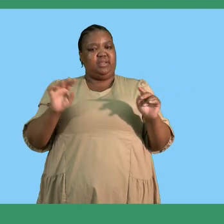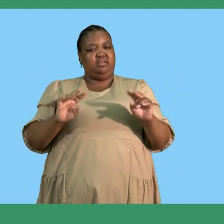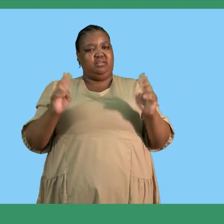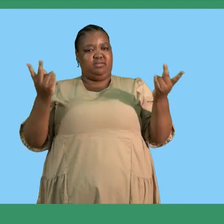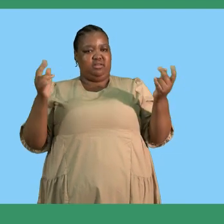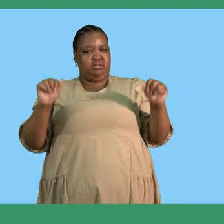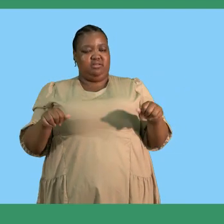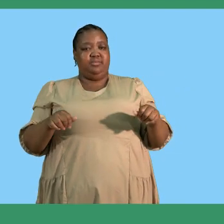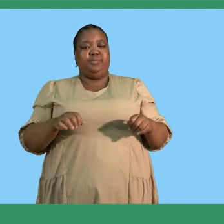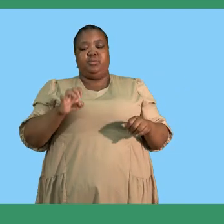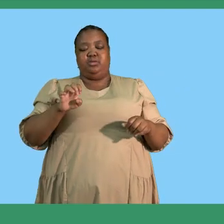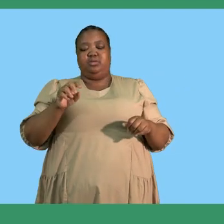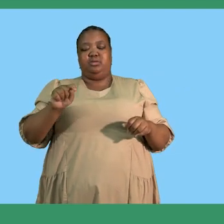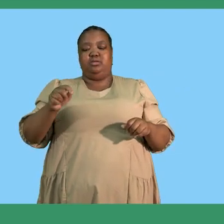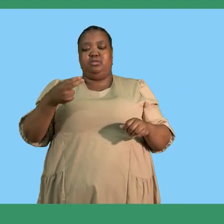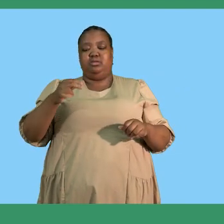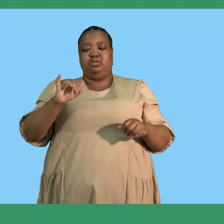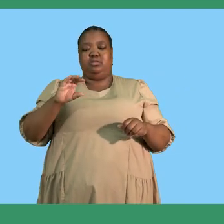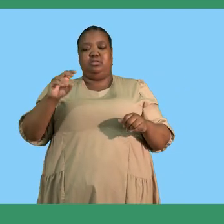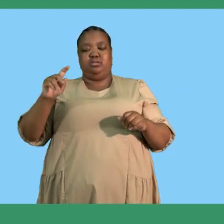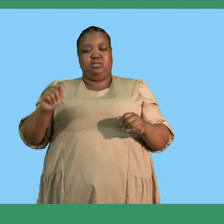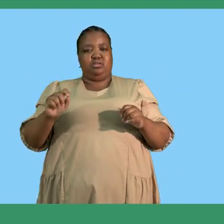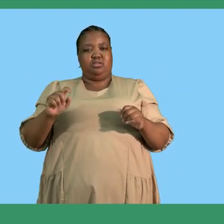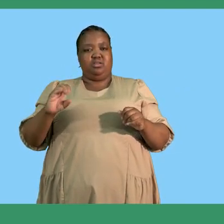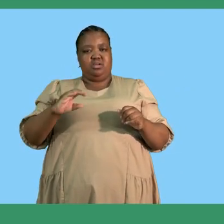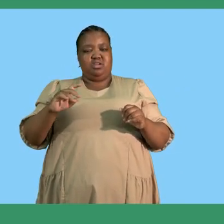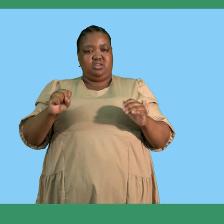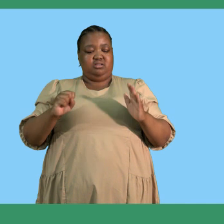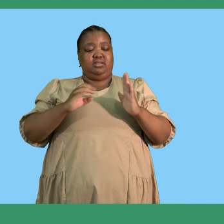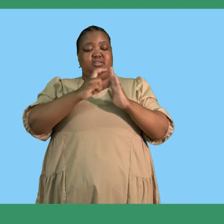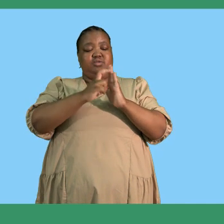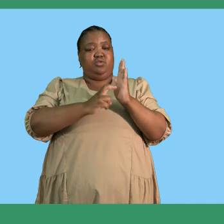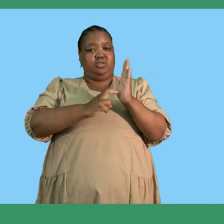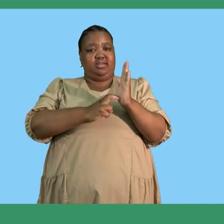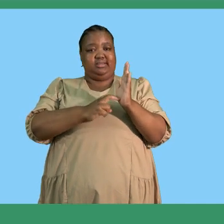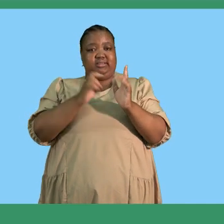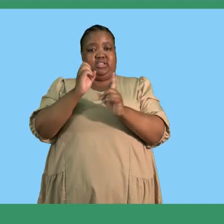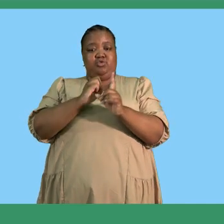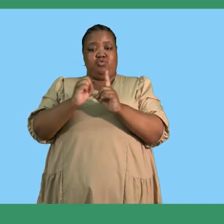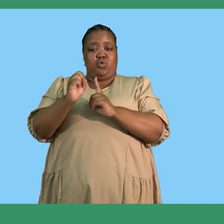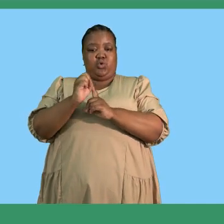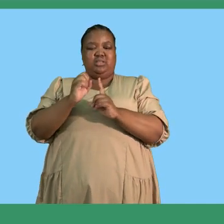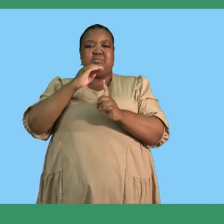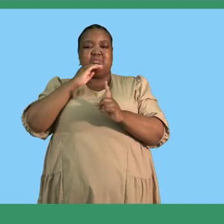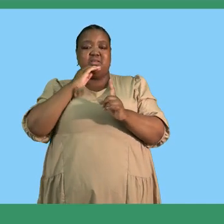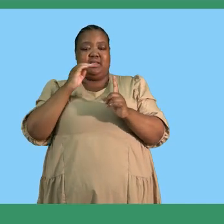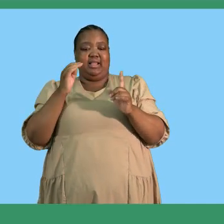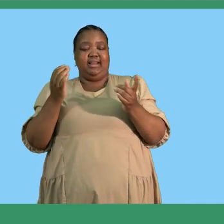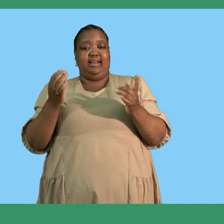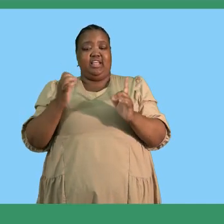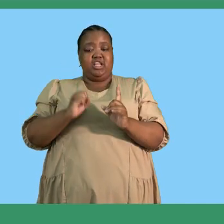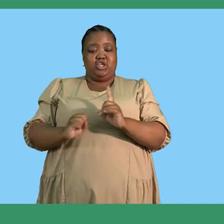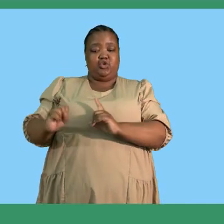looking at ethics, we are referring to how you are expected to behave according to